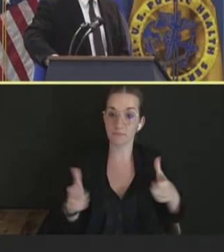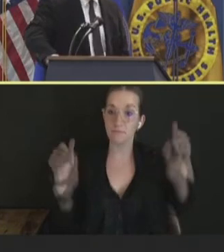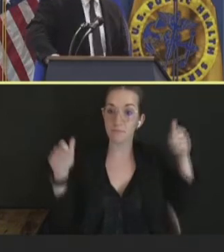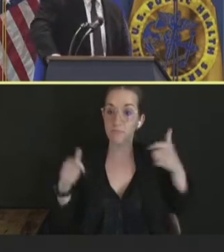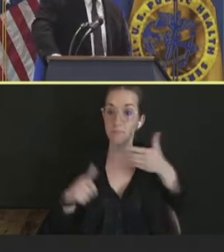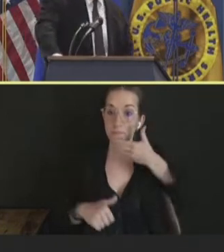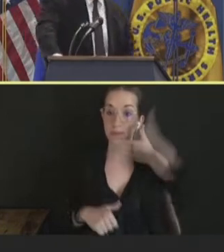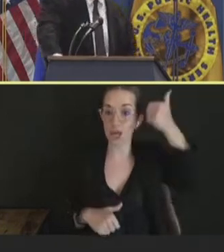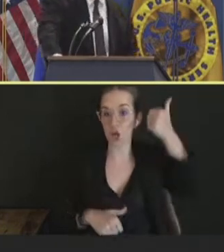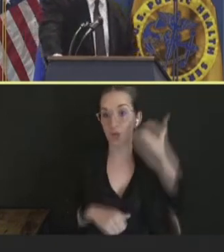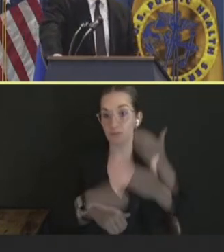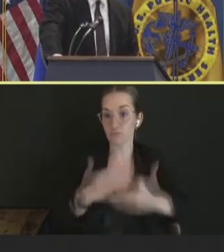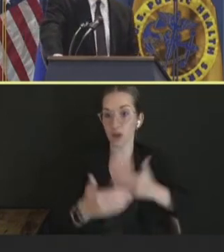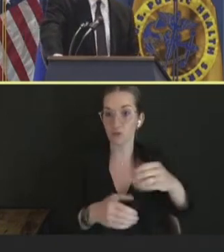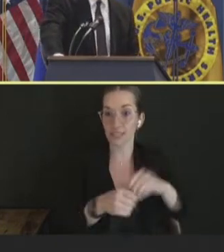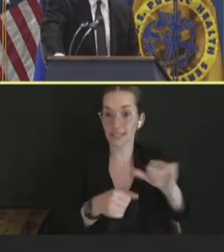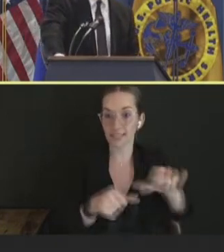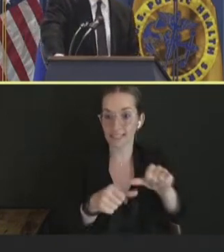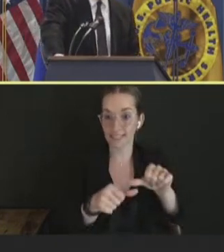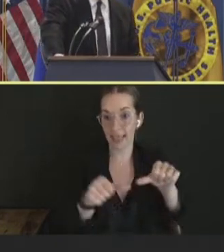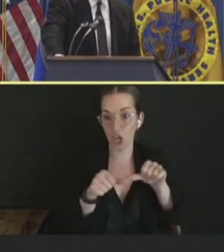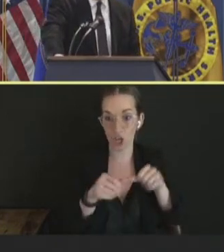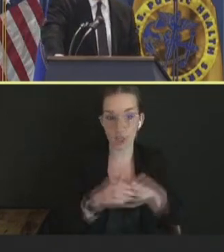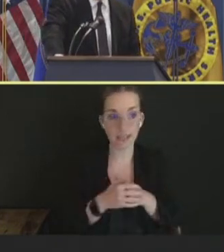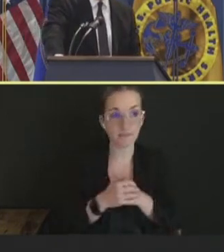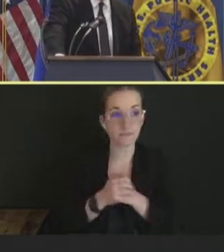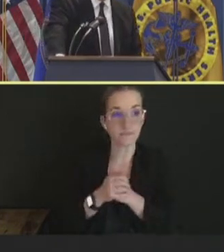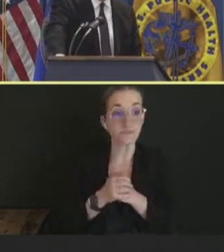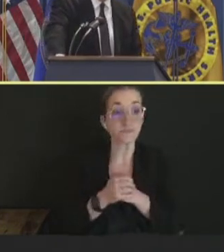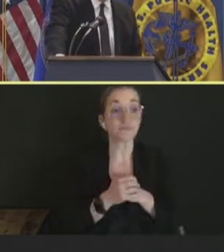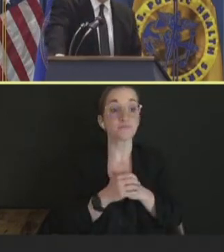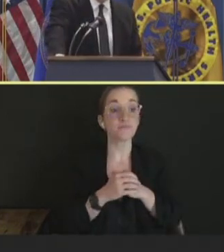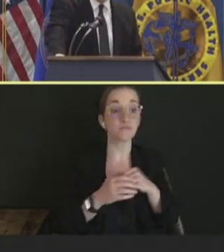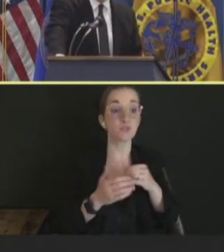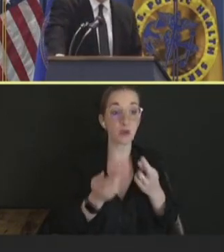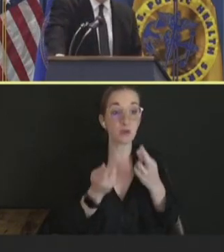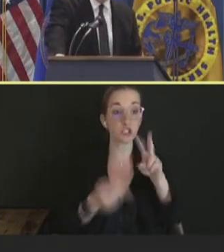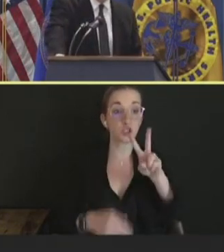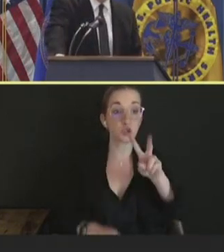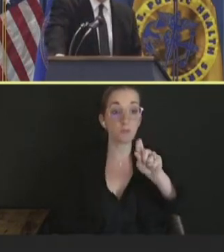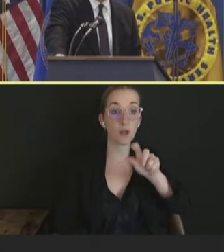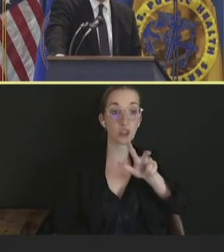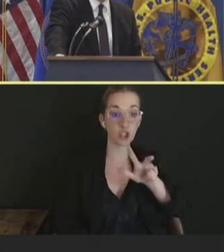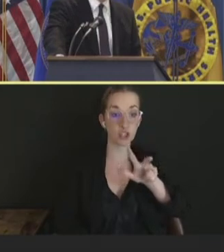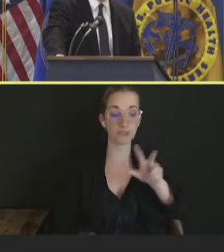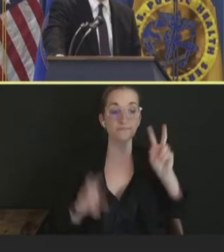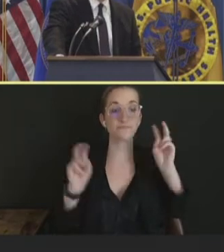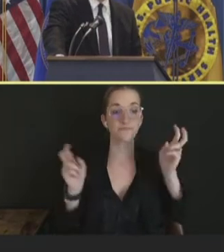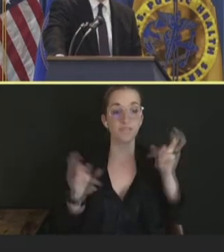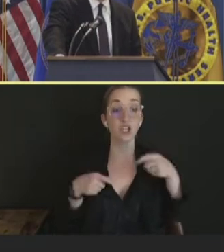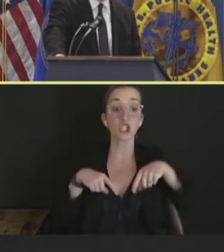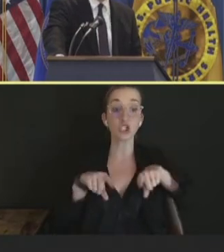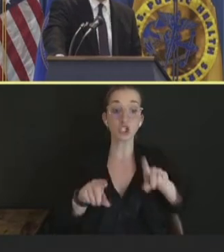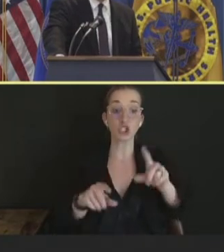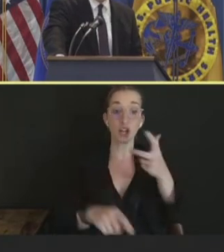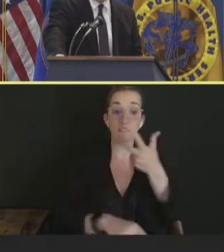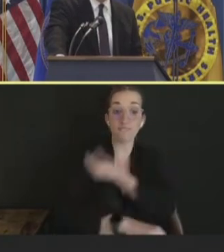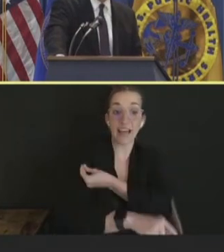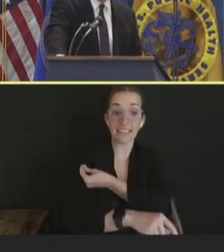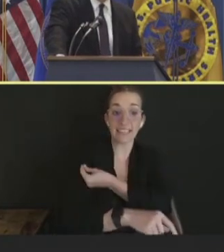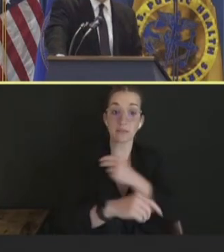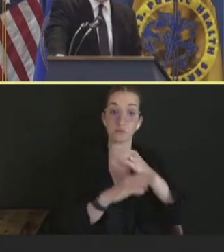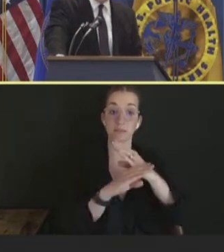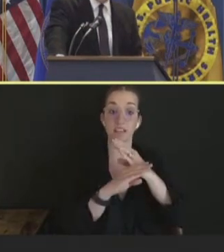2.3, during vaccine preventable disease outbreaks, HHS should continue to proactively respond and be first, be